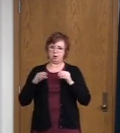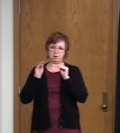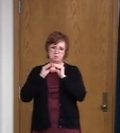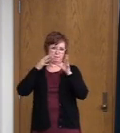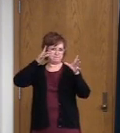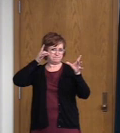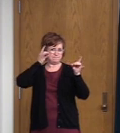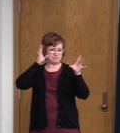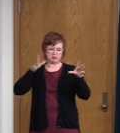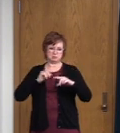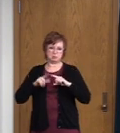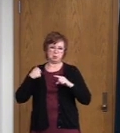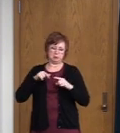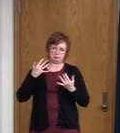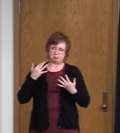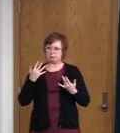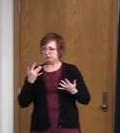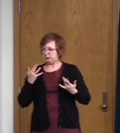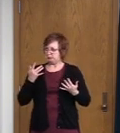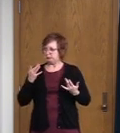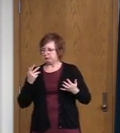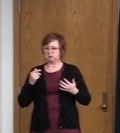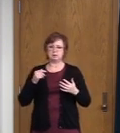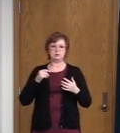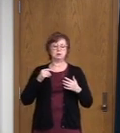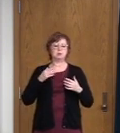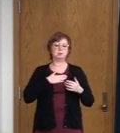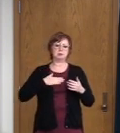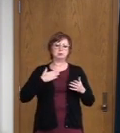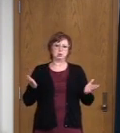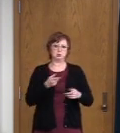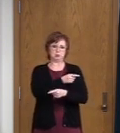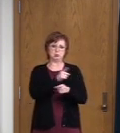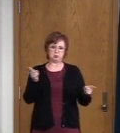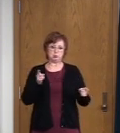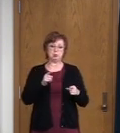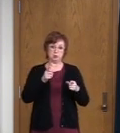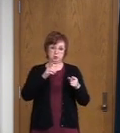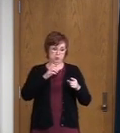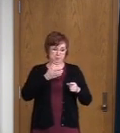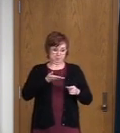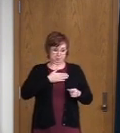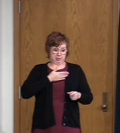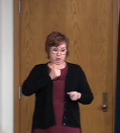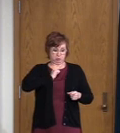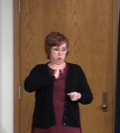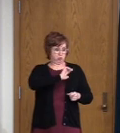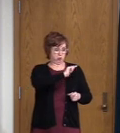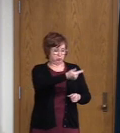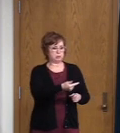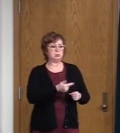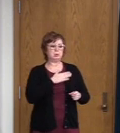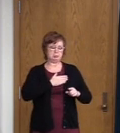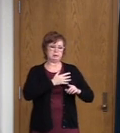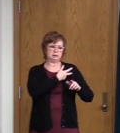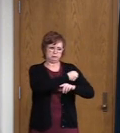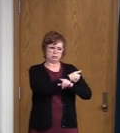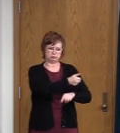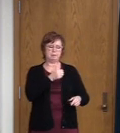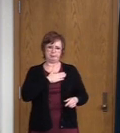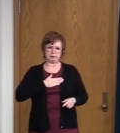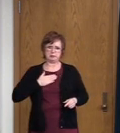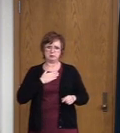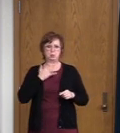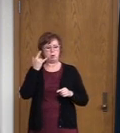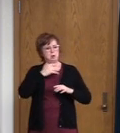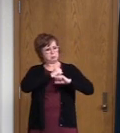it's your turn. That's how we will protect ourselves and those around us. This is how we will get through this